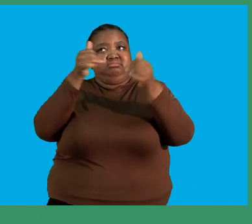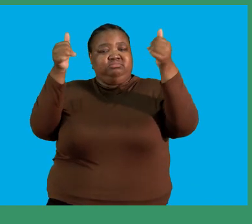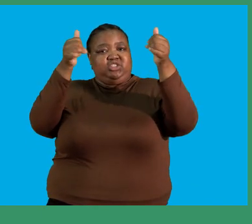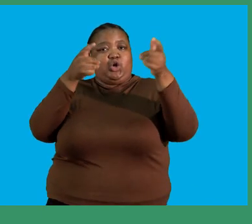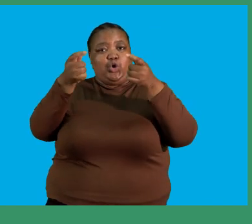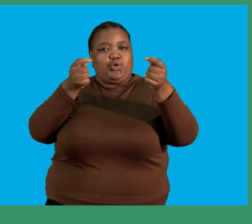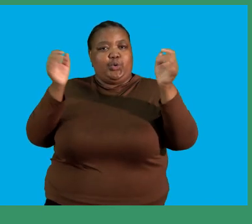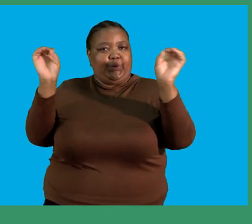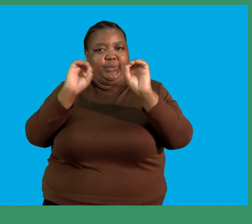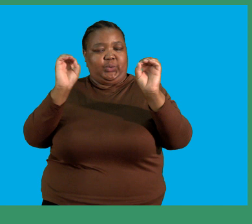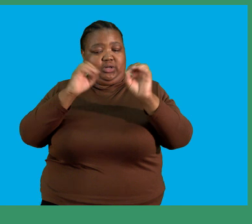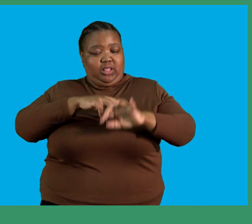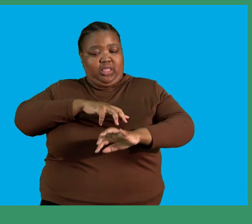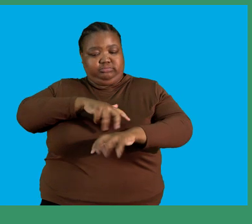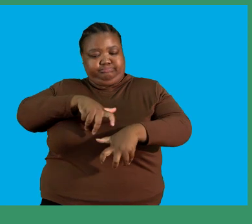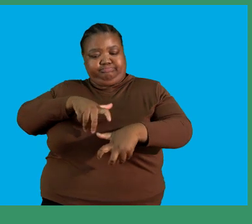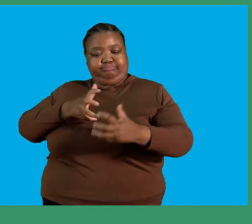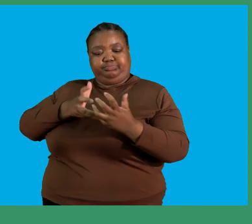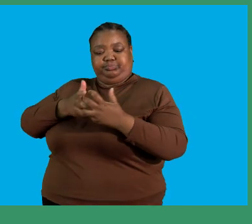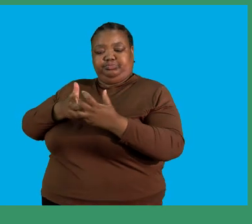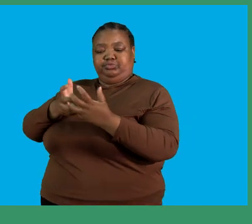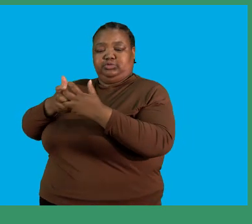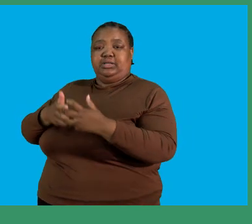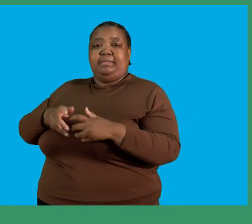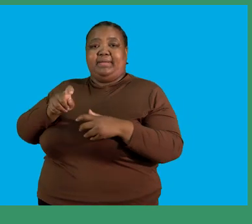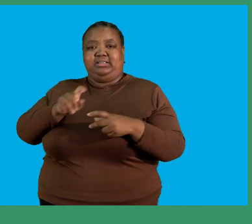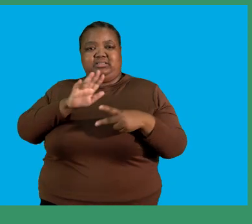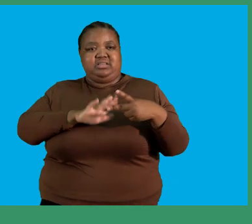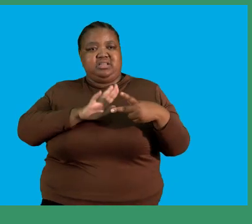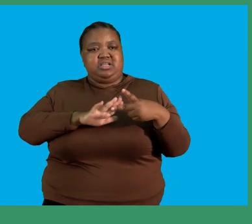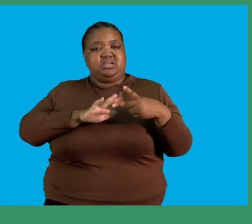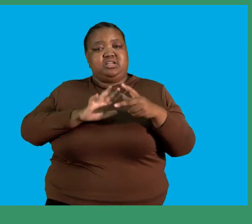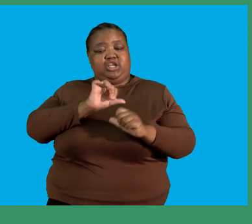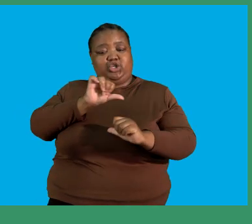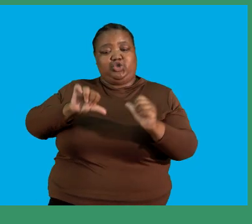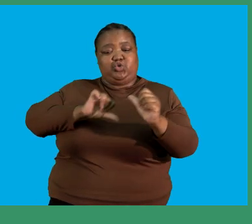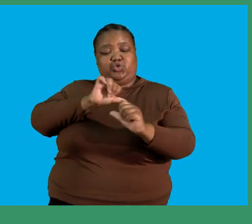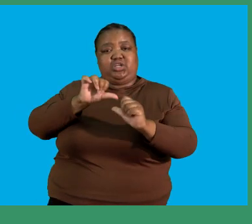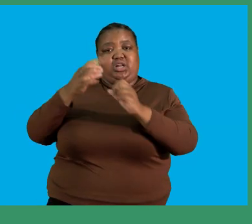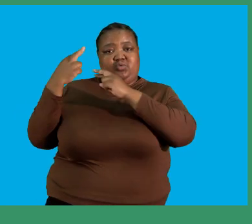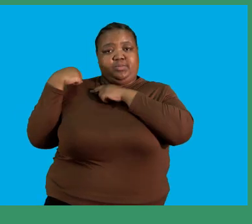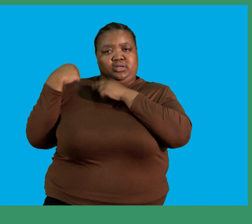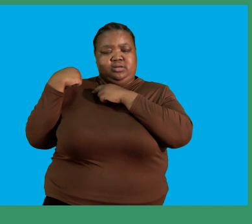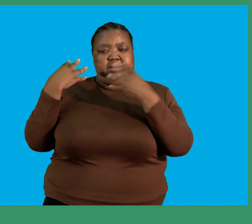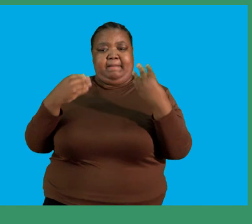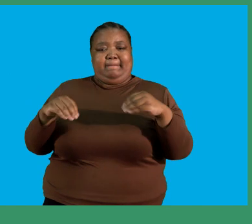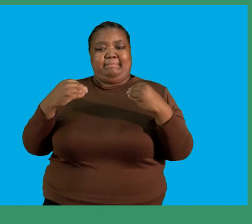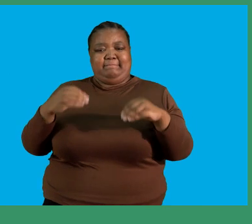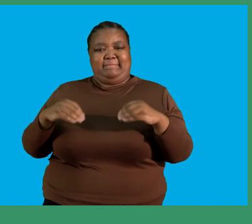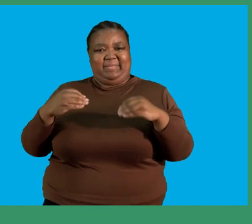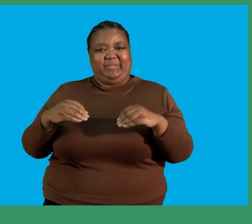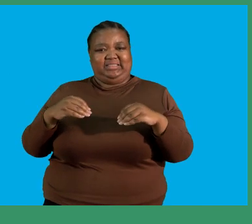must adapt. We also have social responsibility, which is the obligation a business has